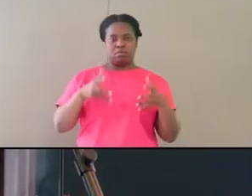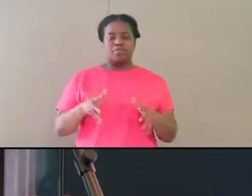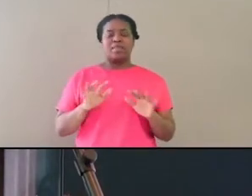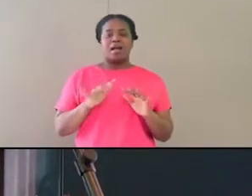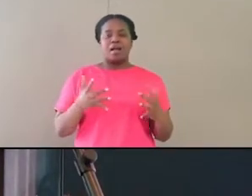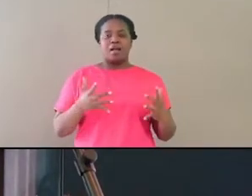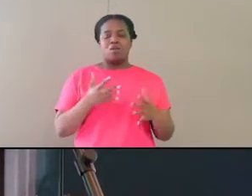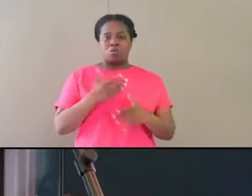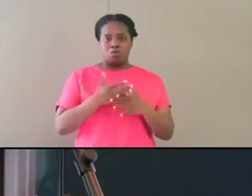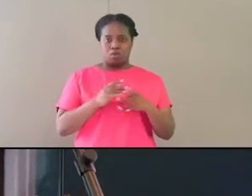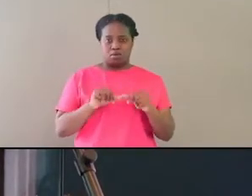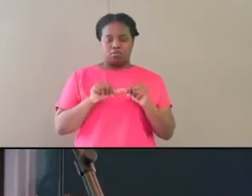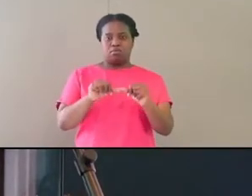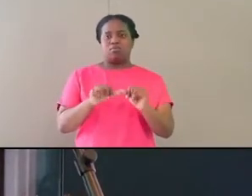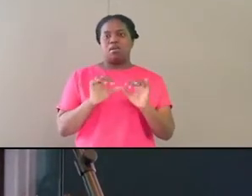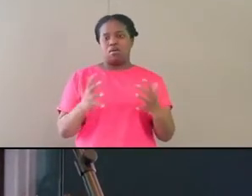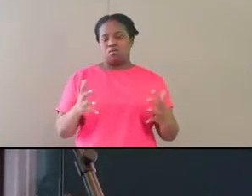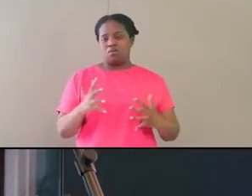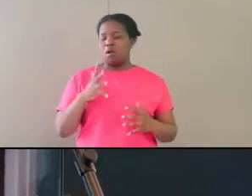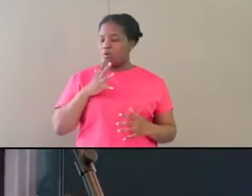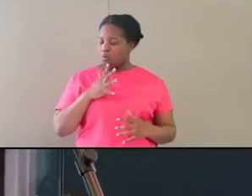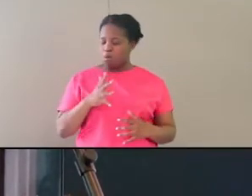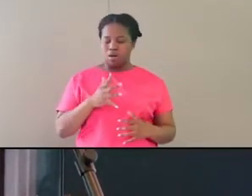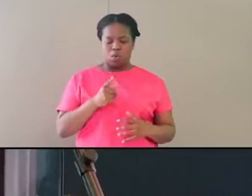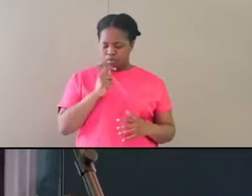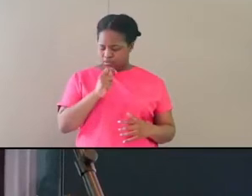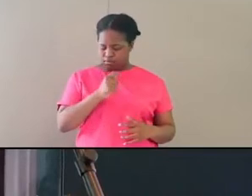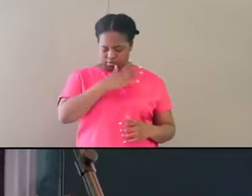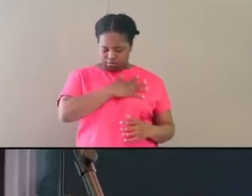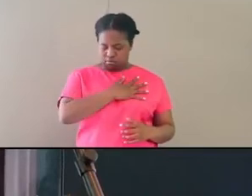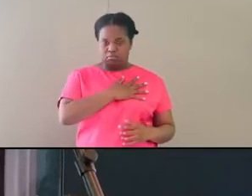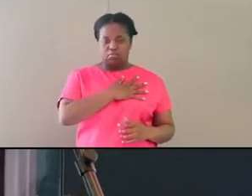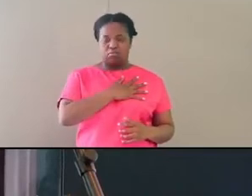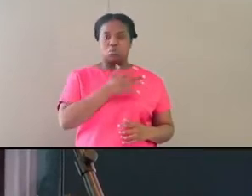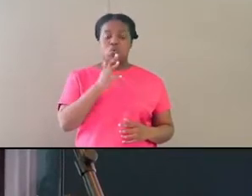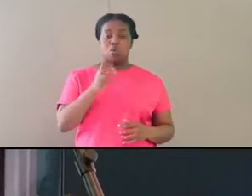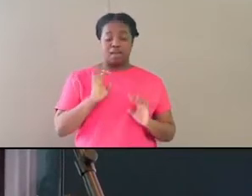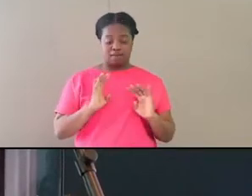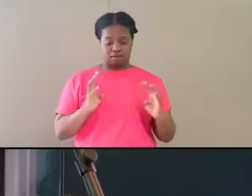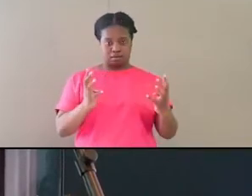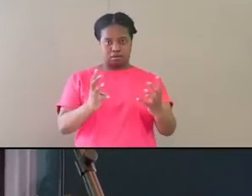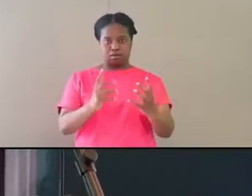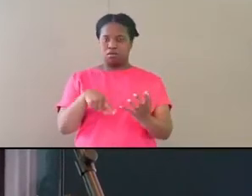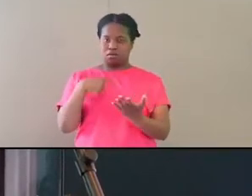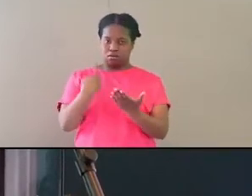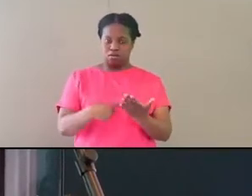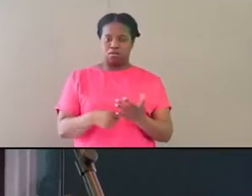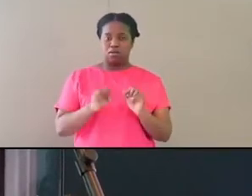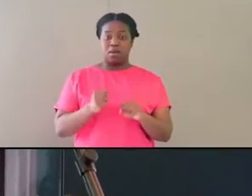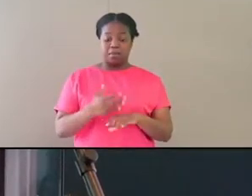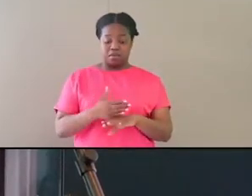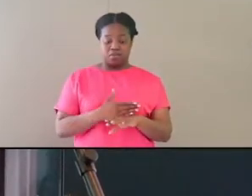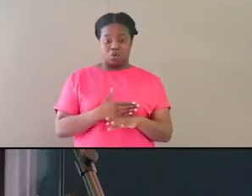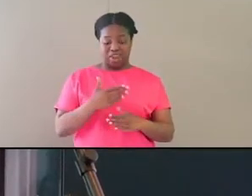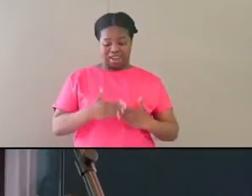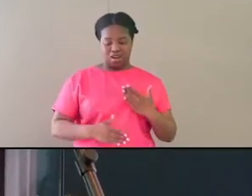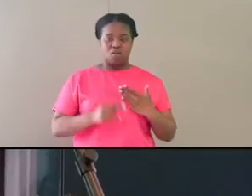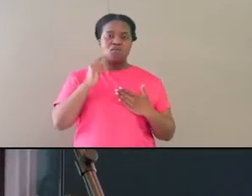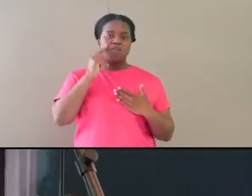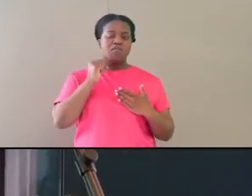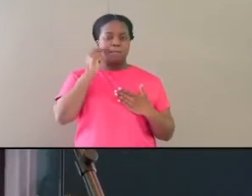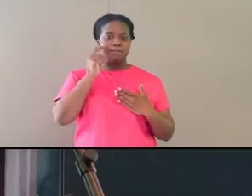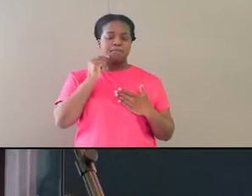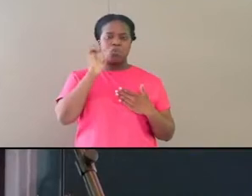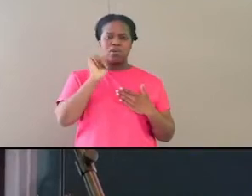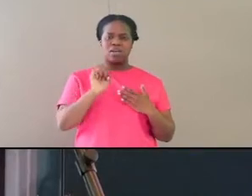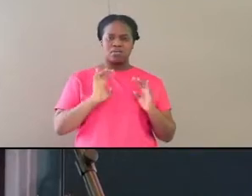how we take this work forward and our commitment is that we'll have that round table conversation before the end of November so we